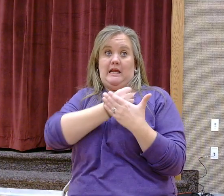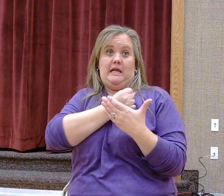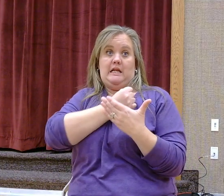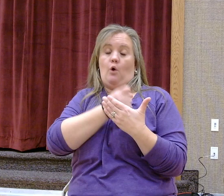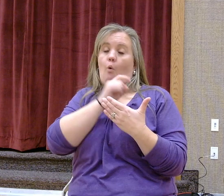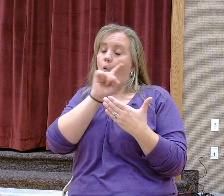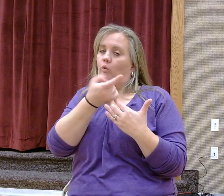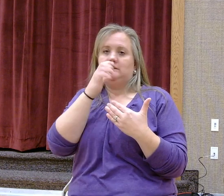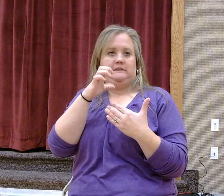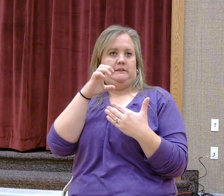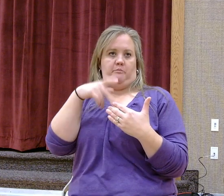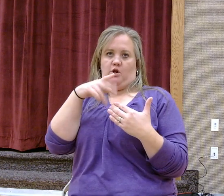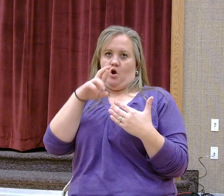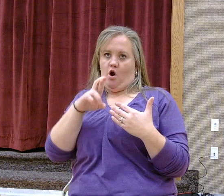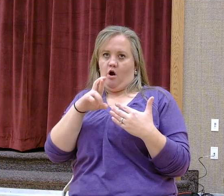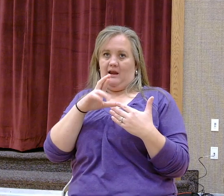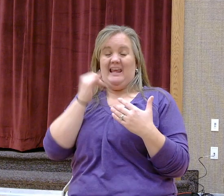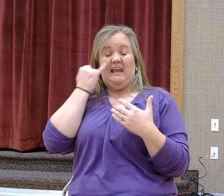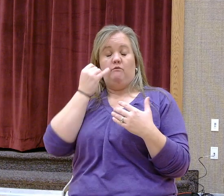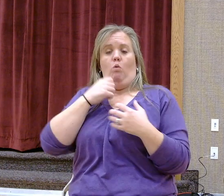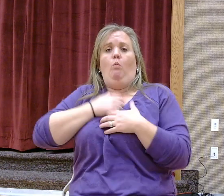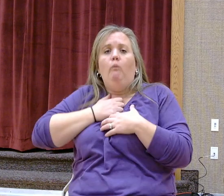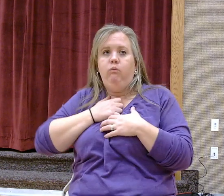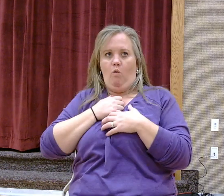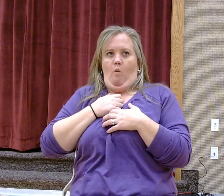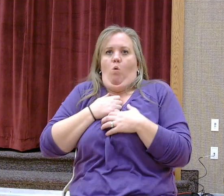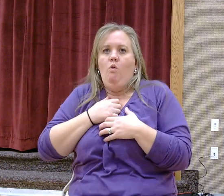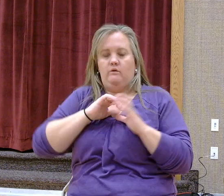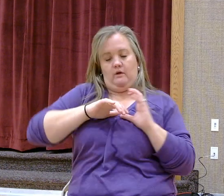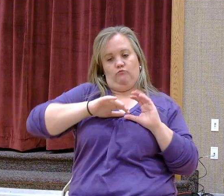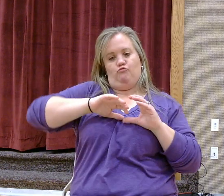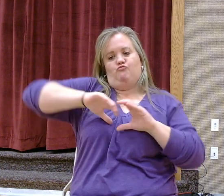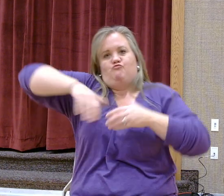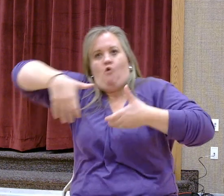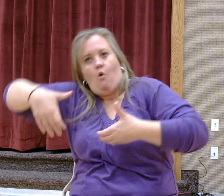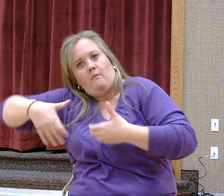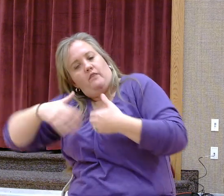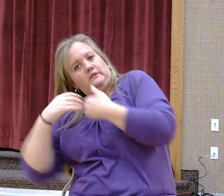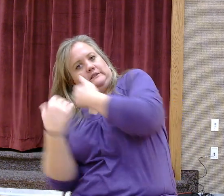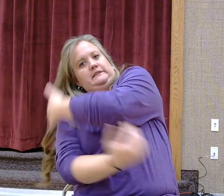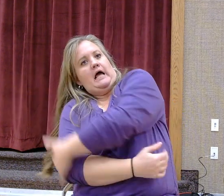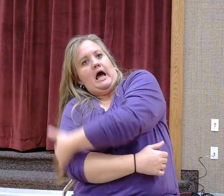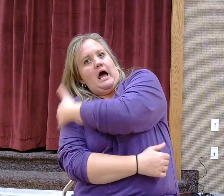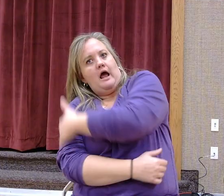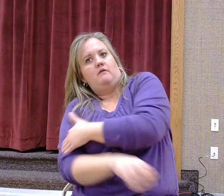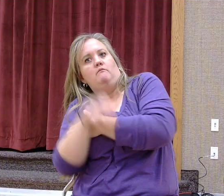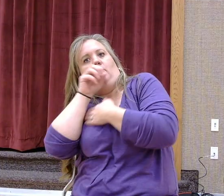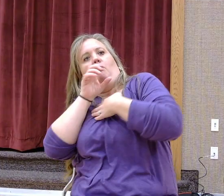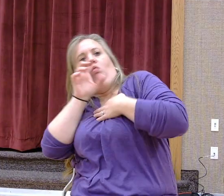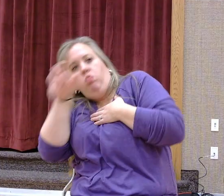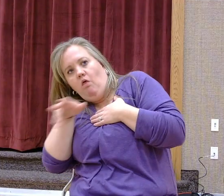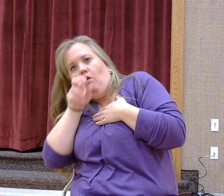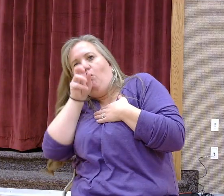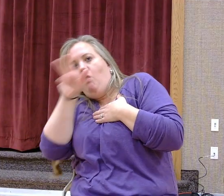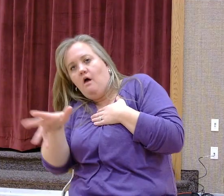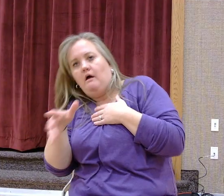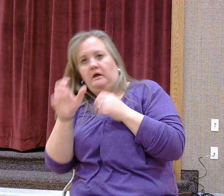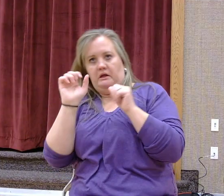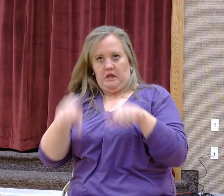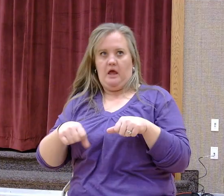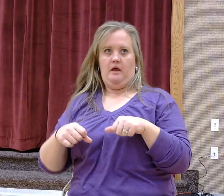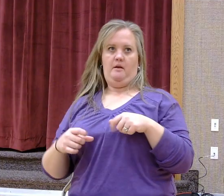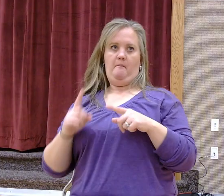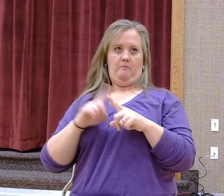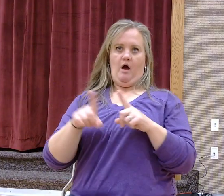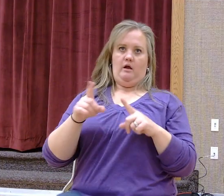anything, obviously you lay them on their side and try and get that water out. But it's just CPR and chest compressions like